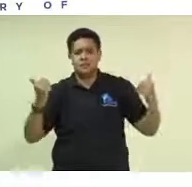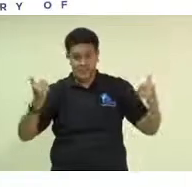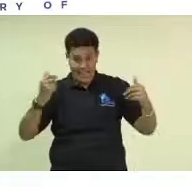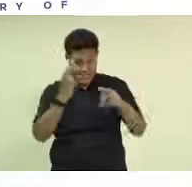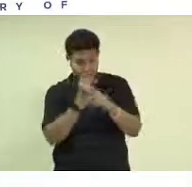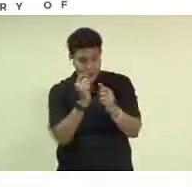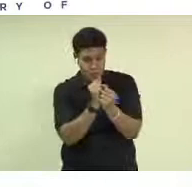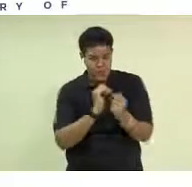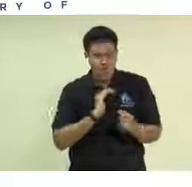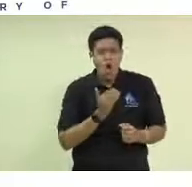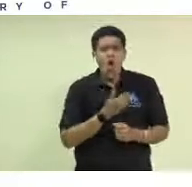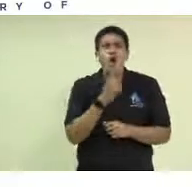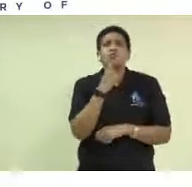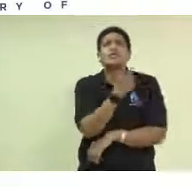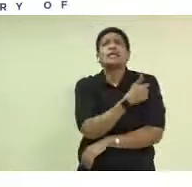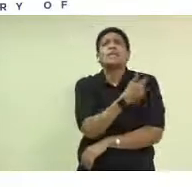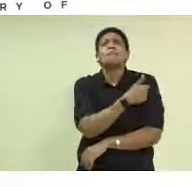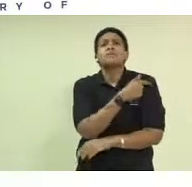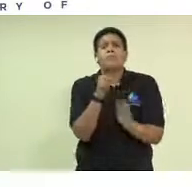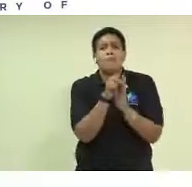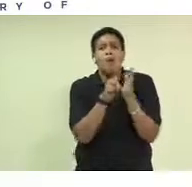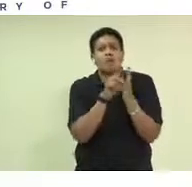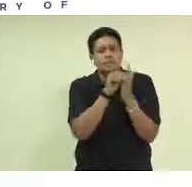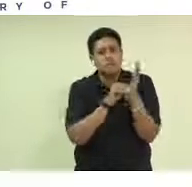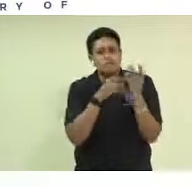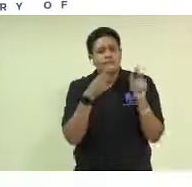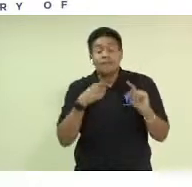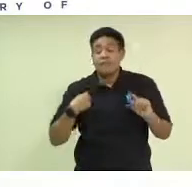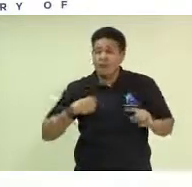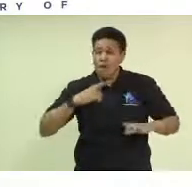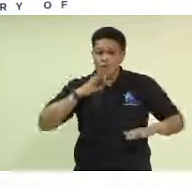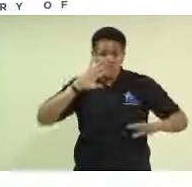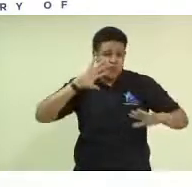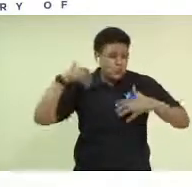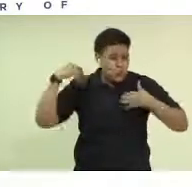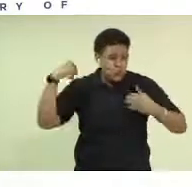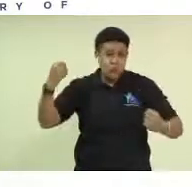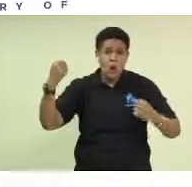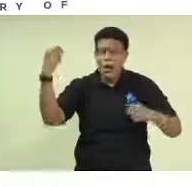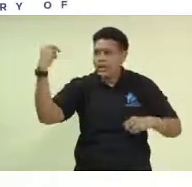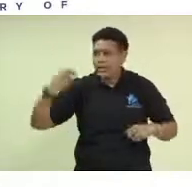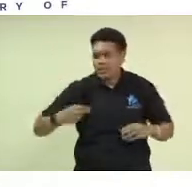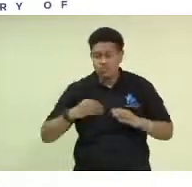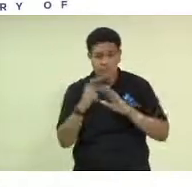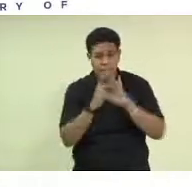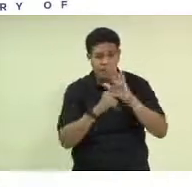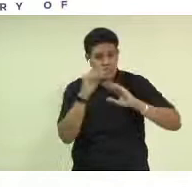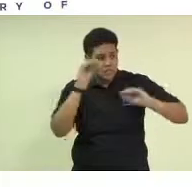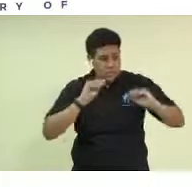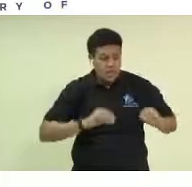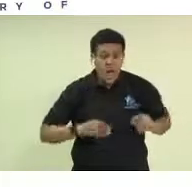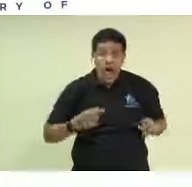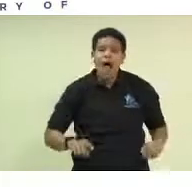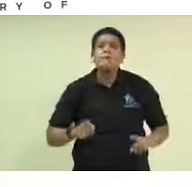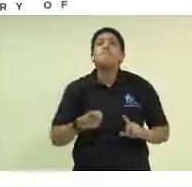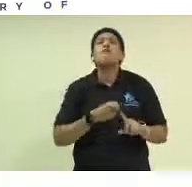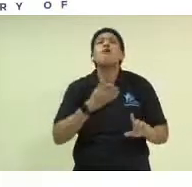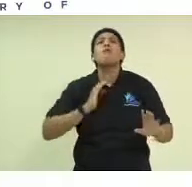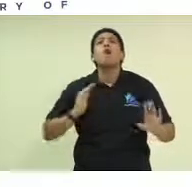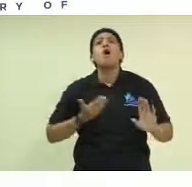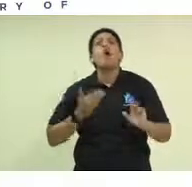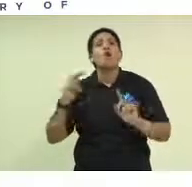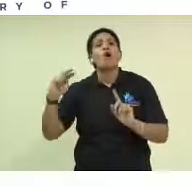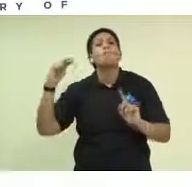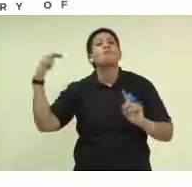keeping with our immunization policy, which we have a very strong history in, it is, from our